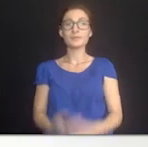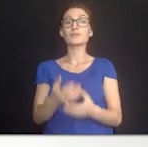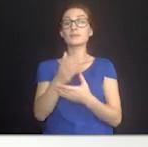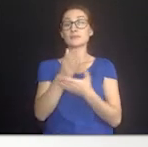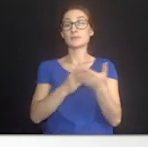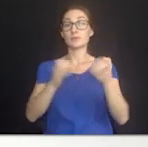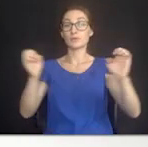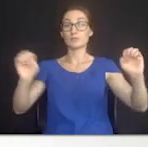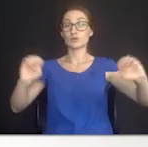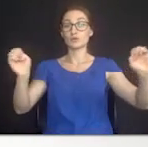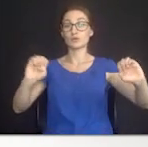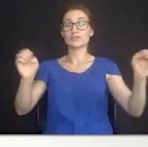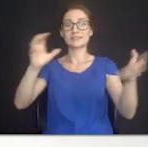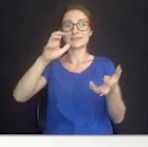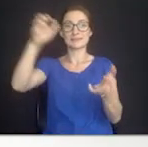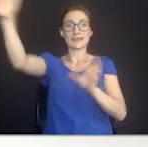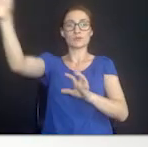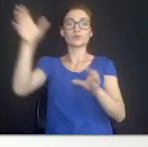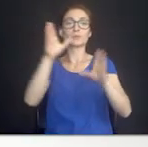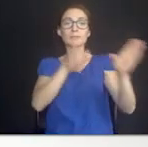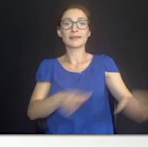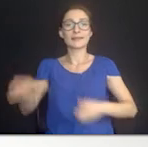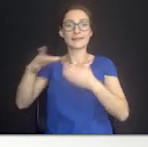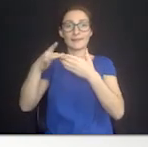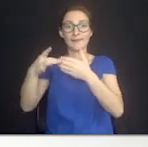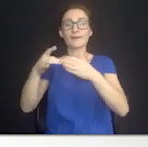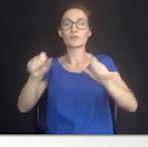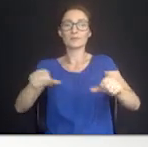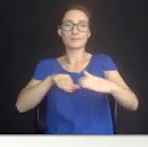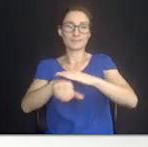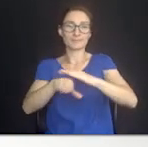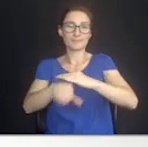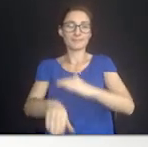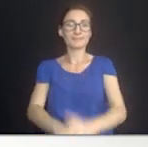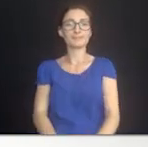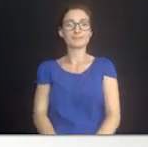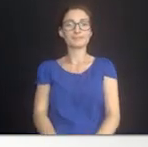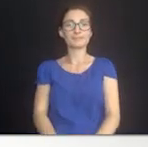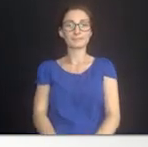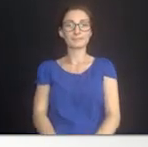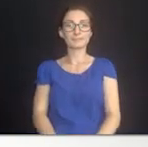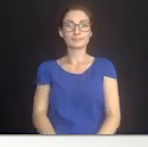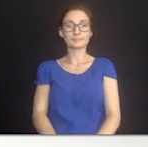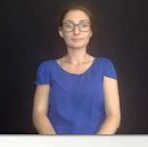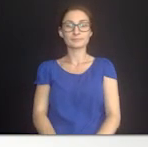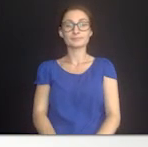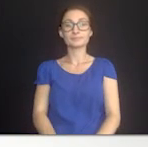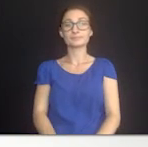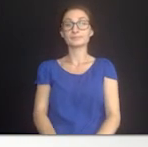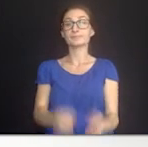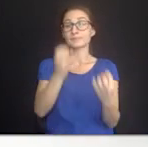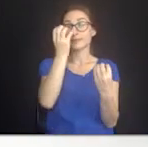And then here are some of our disaster planning guides that you can access.